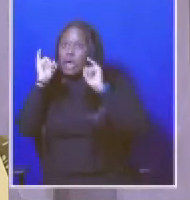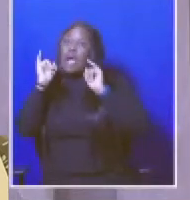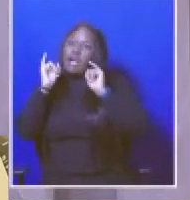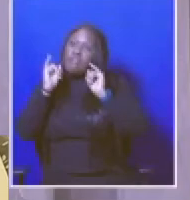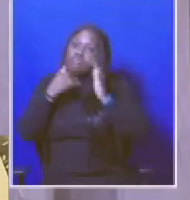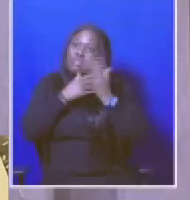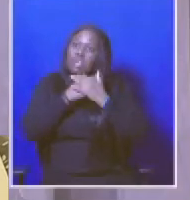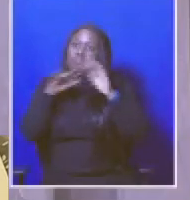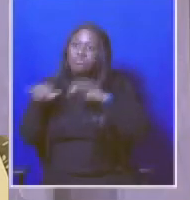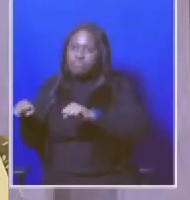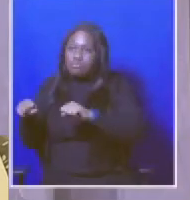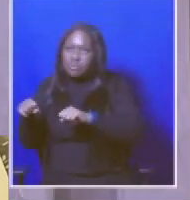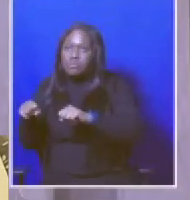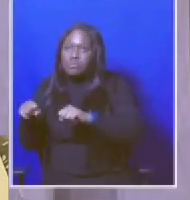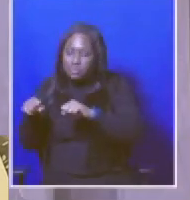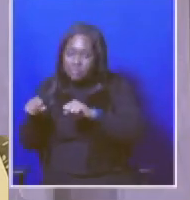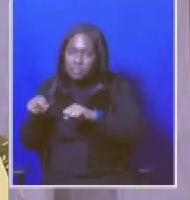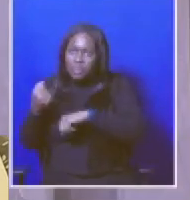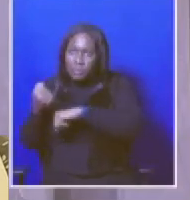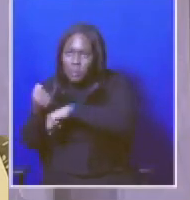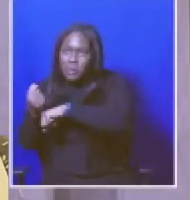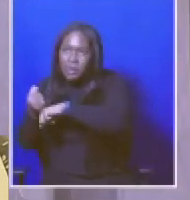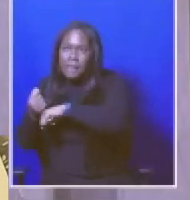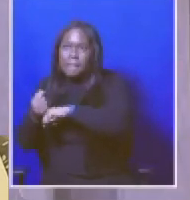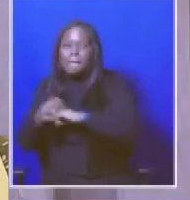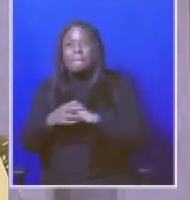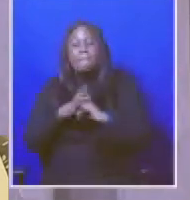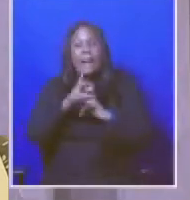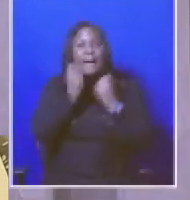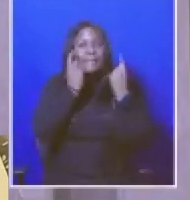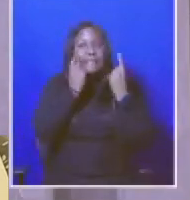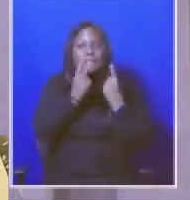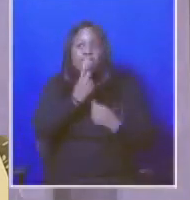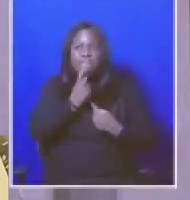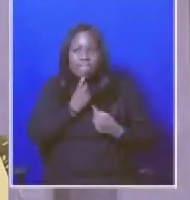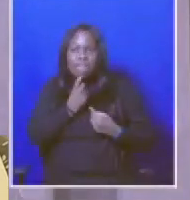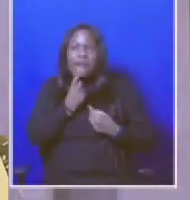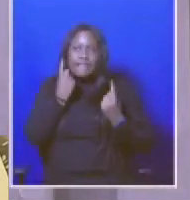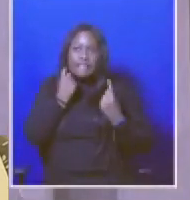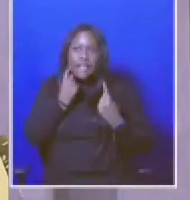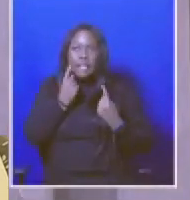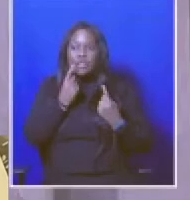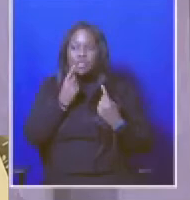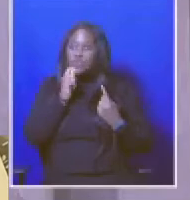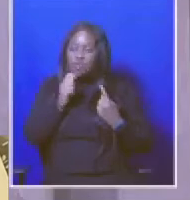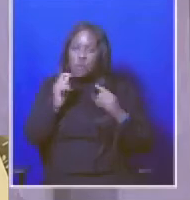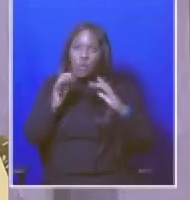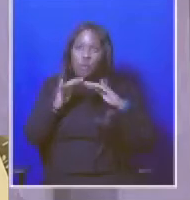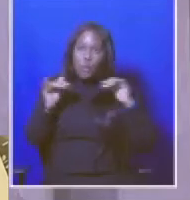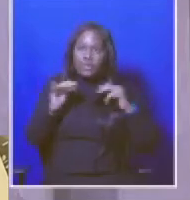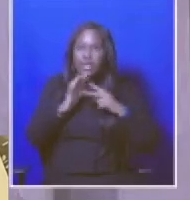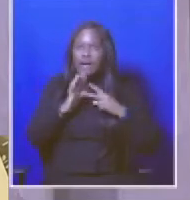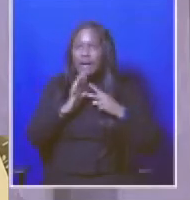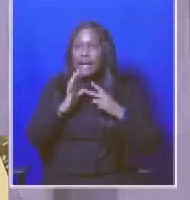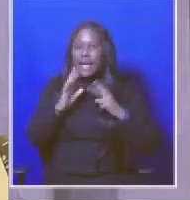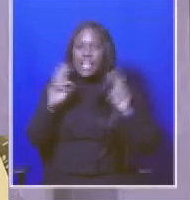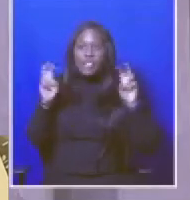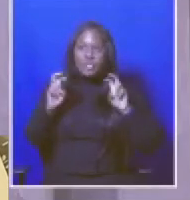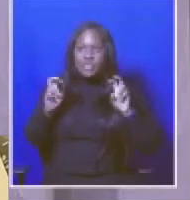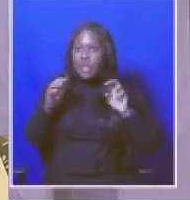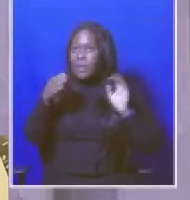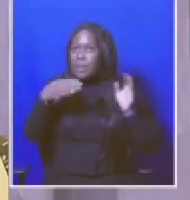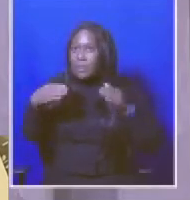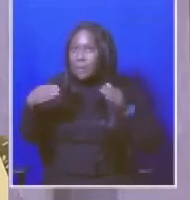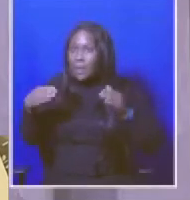Of course, I understand your concern that there shouldn't be a gap where services are not provided. So where